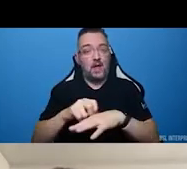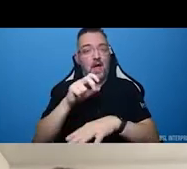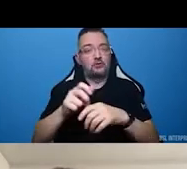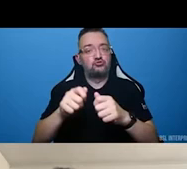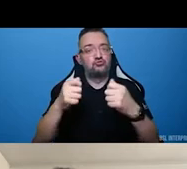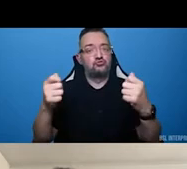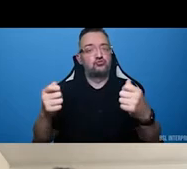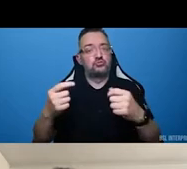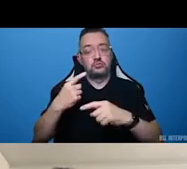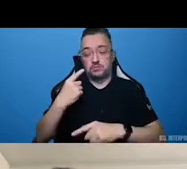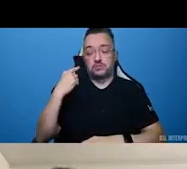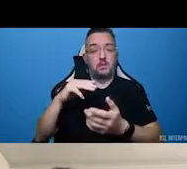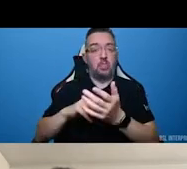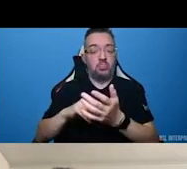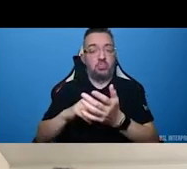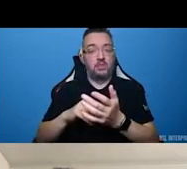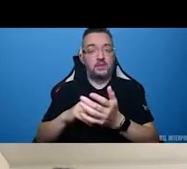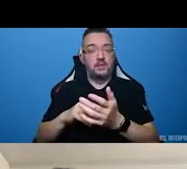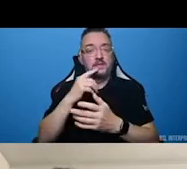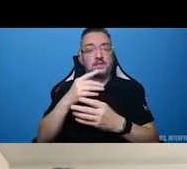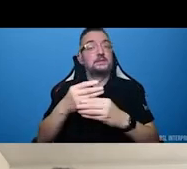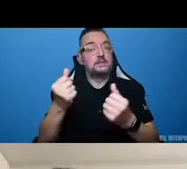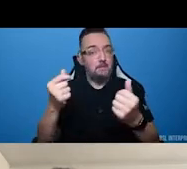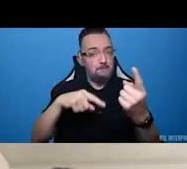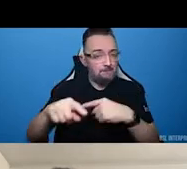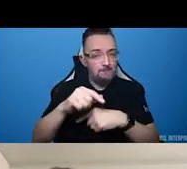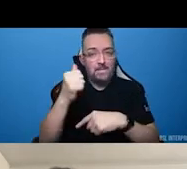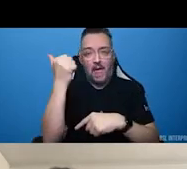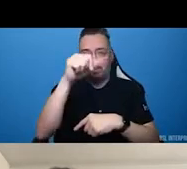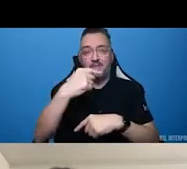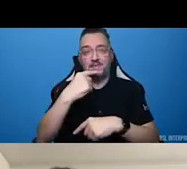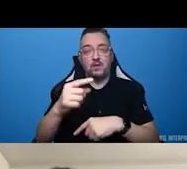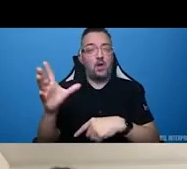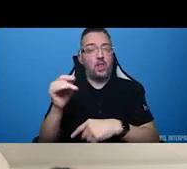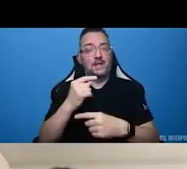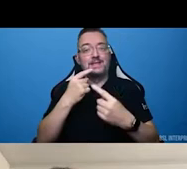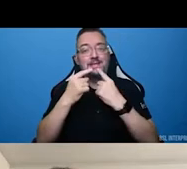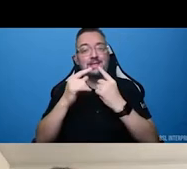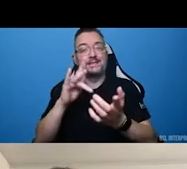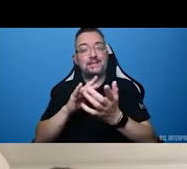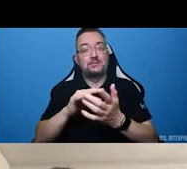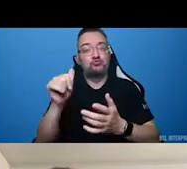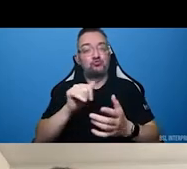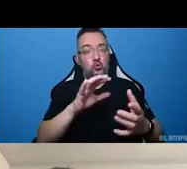last month where some academics believe that where all the data centers proposed to be connected,